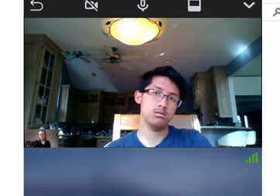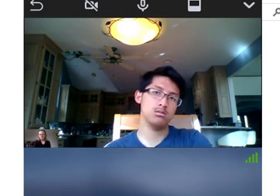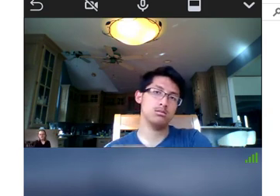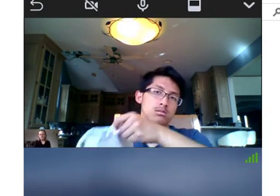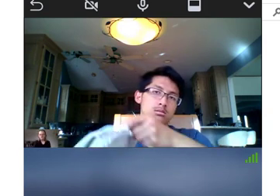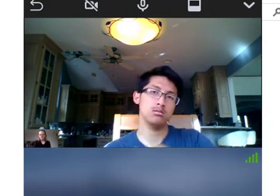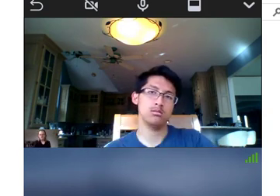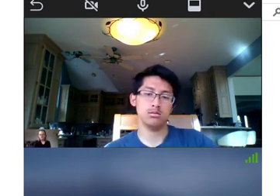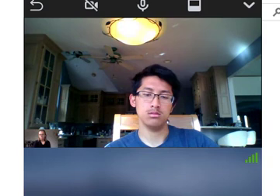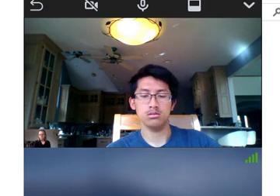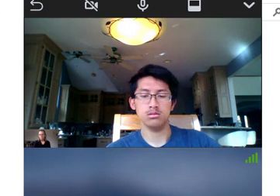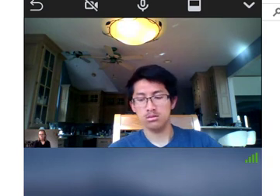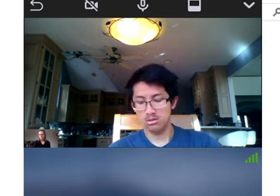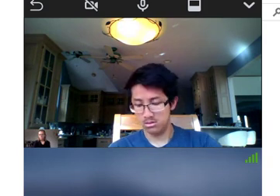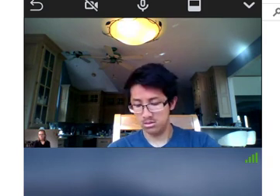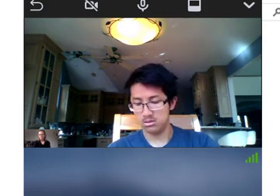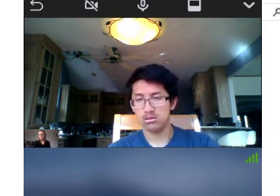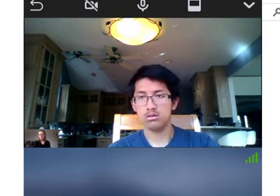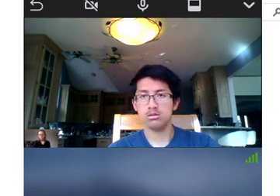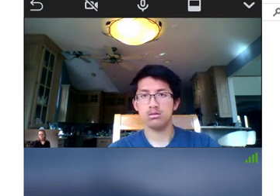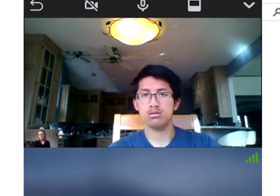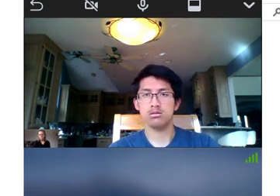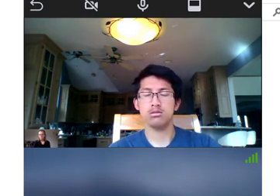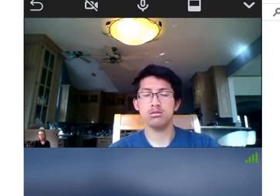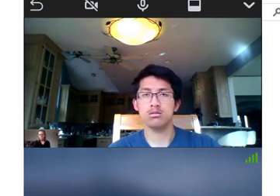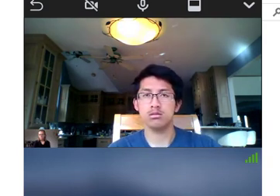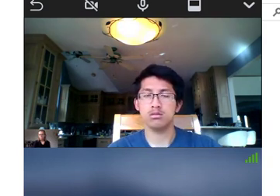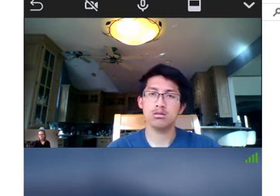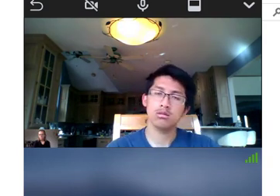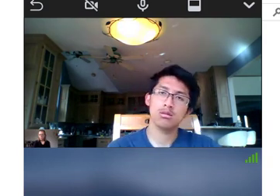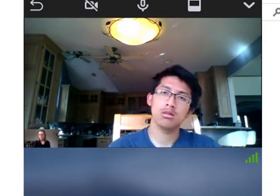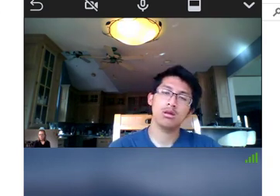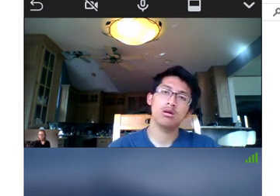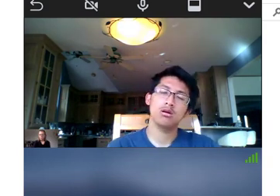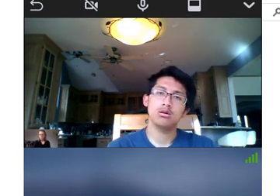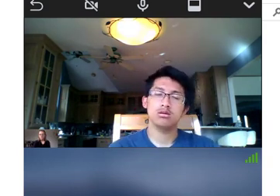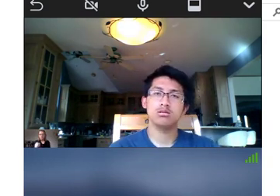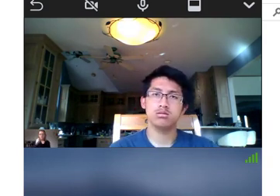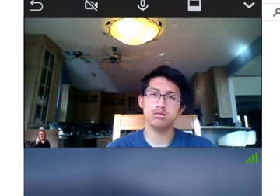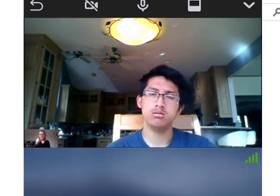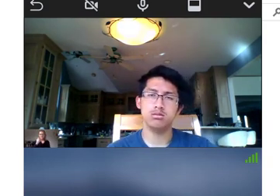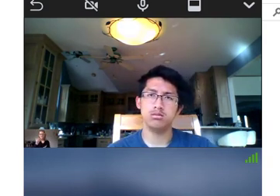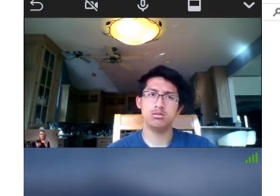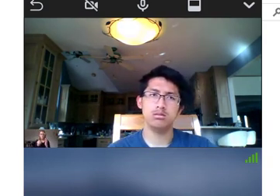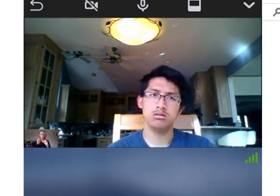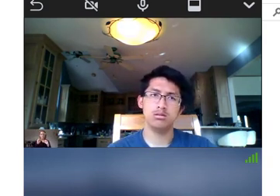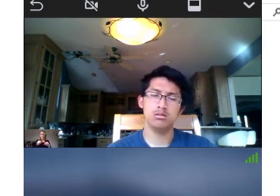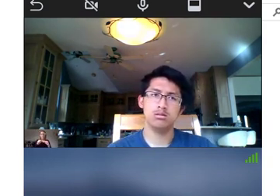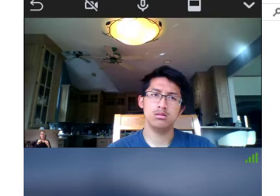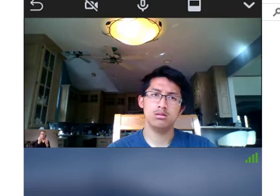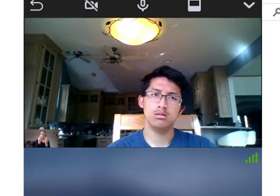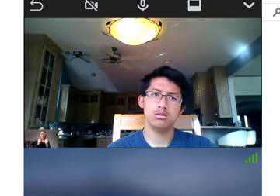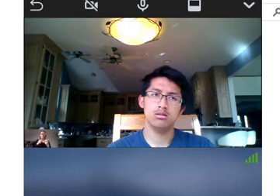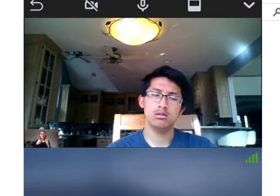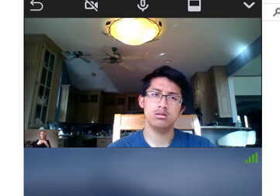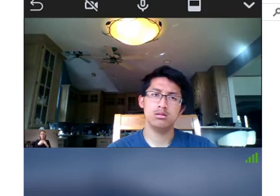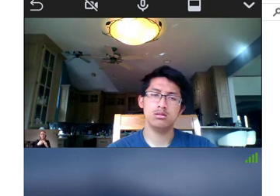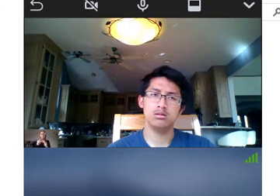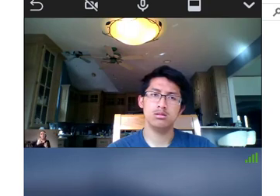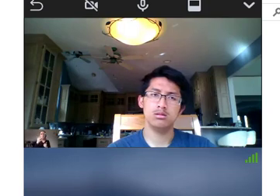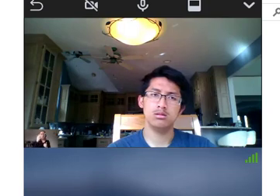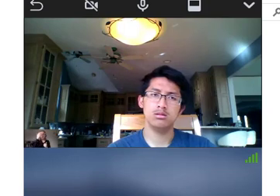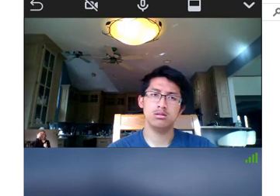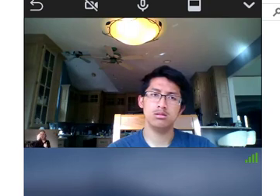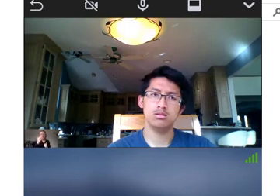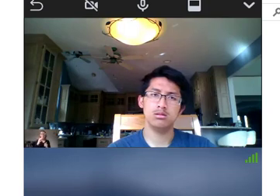So we would probably solve a problem like this by knowing the total amount of heat that's transferred to the fluid. So in this case, if